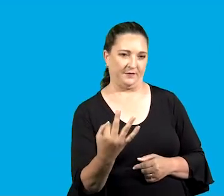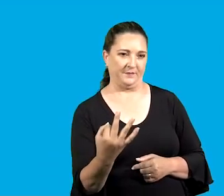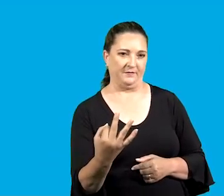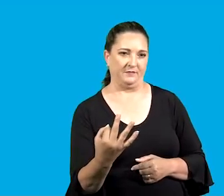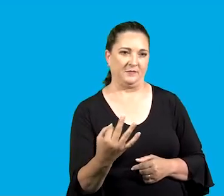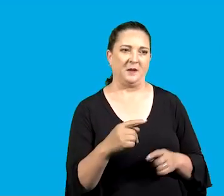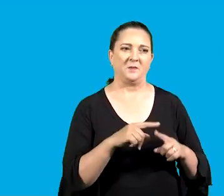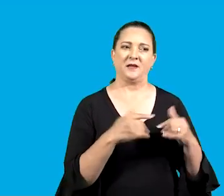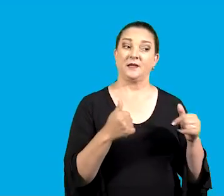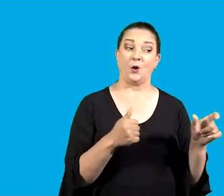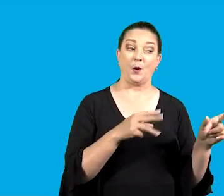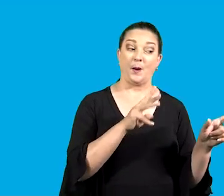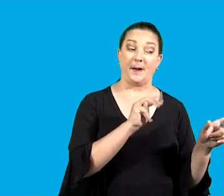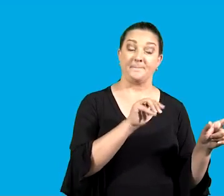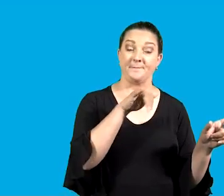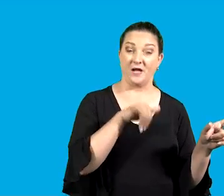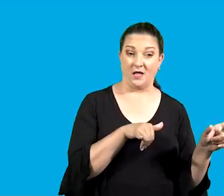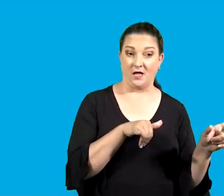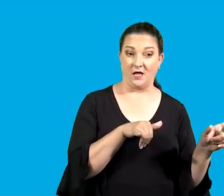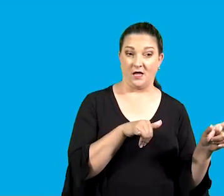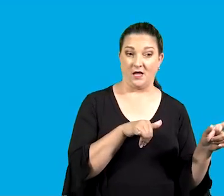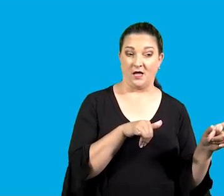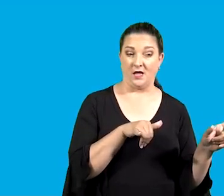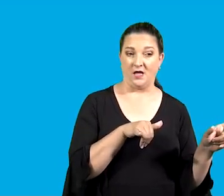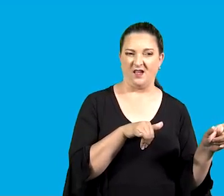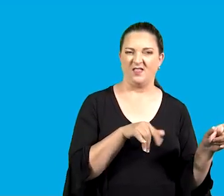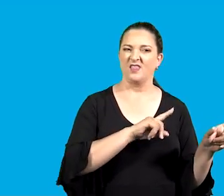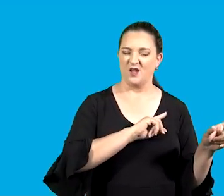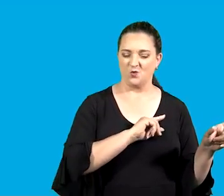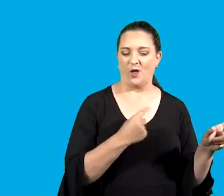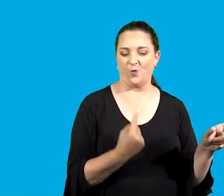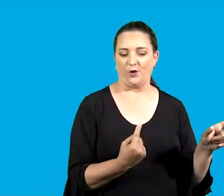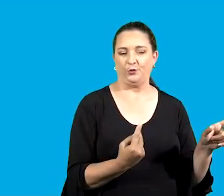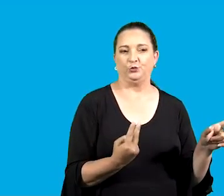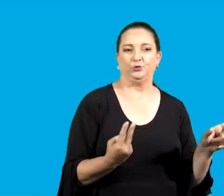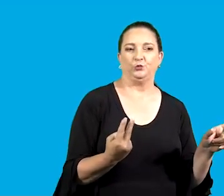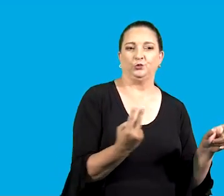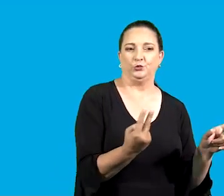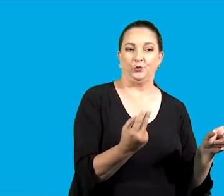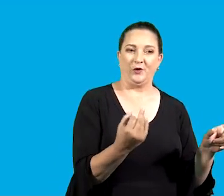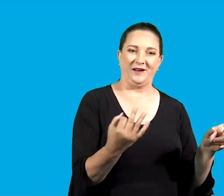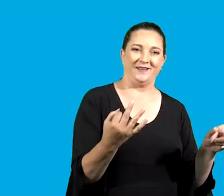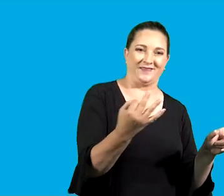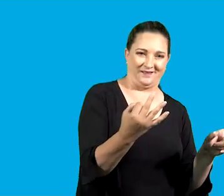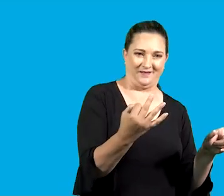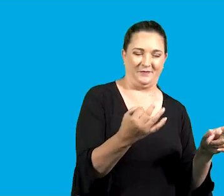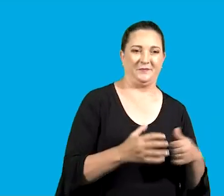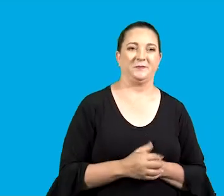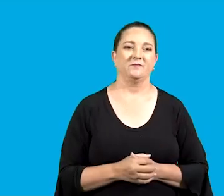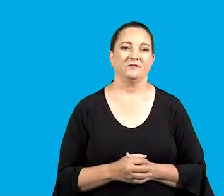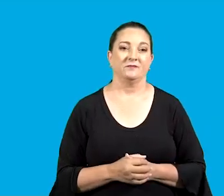here, May, 1, 2, I go to the top, that becomes 3. Okay,